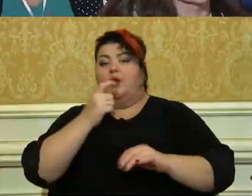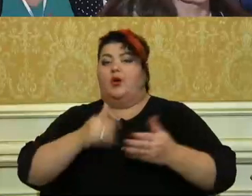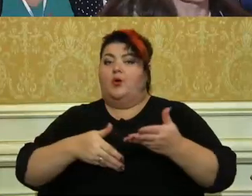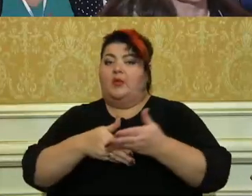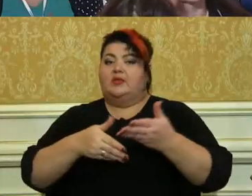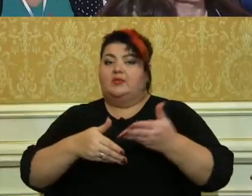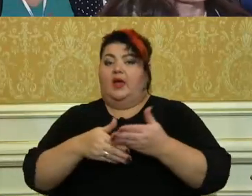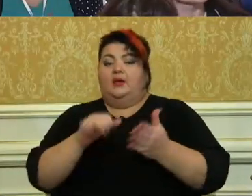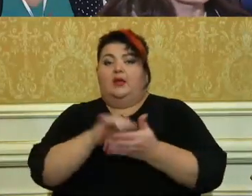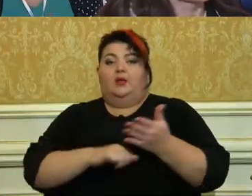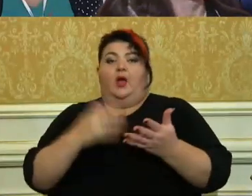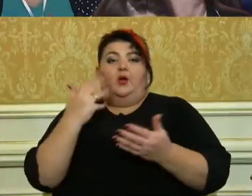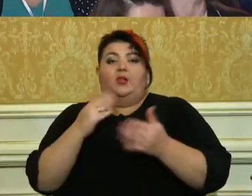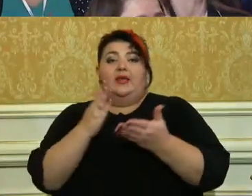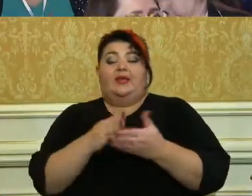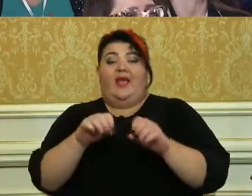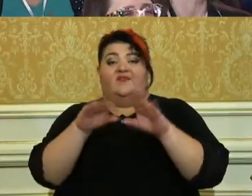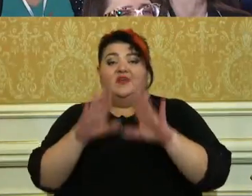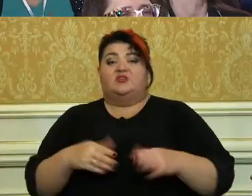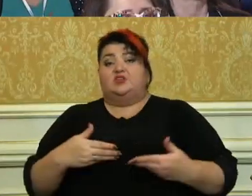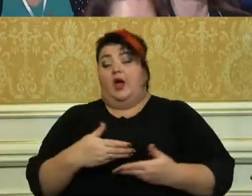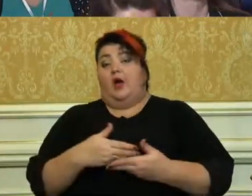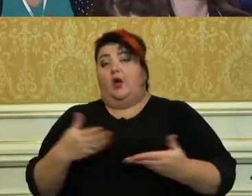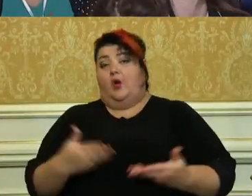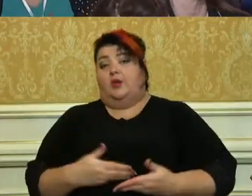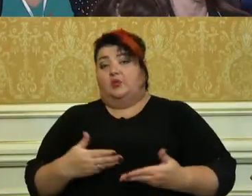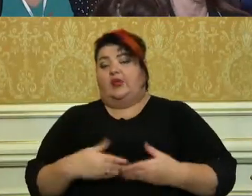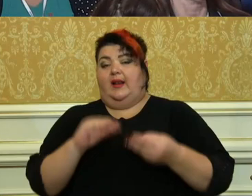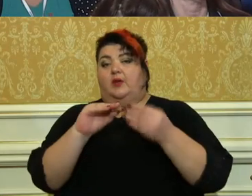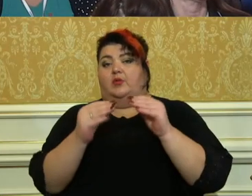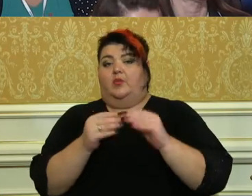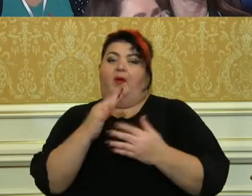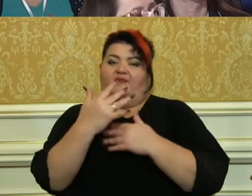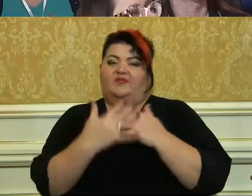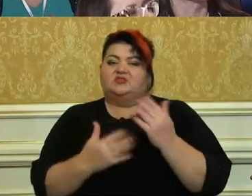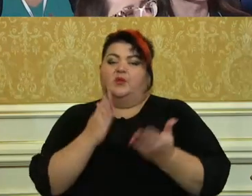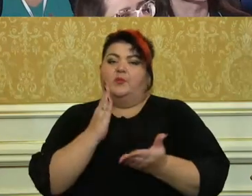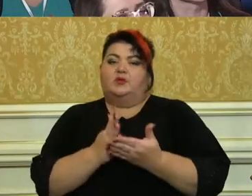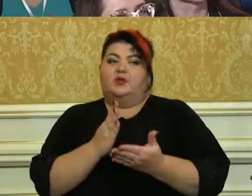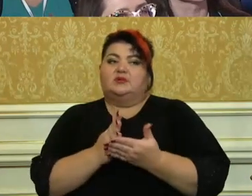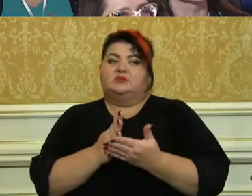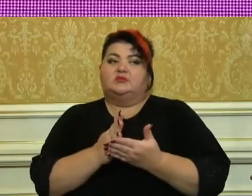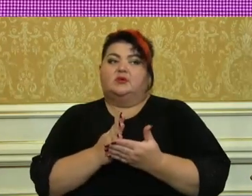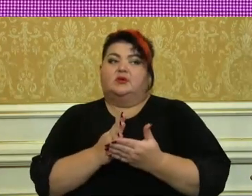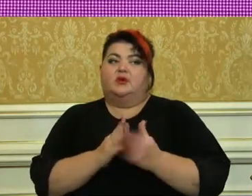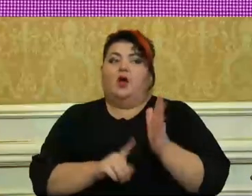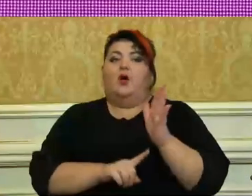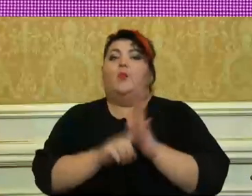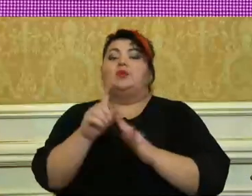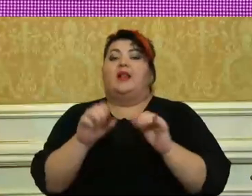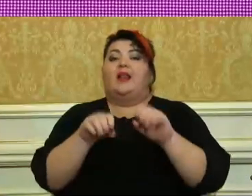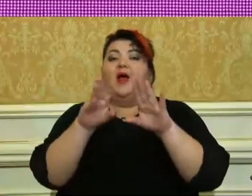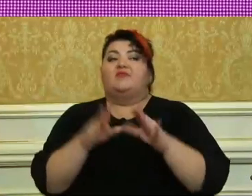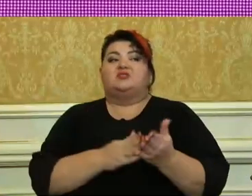about the humanitarian aspects. And when the humanitarian questions are solved, then there is a push for solving